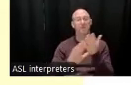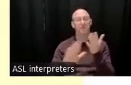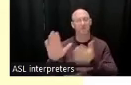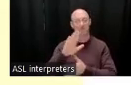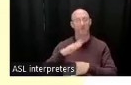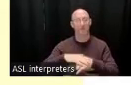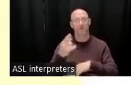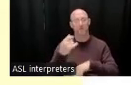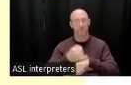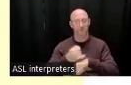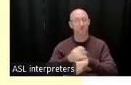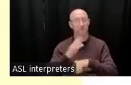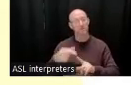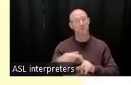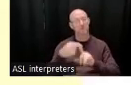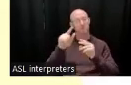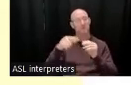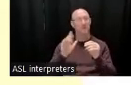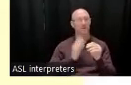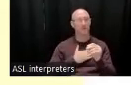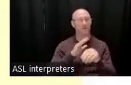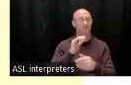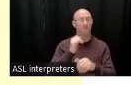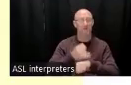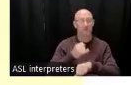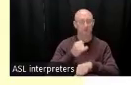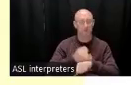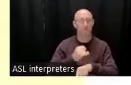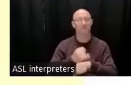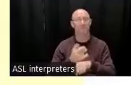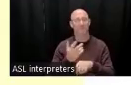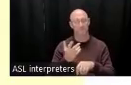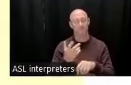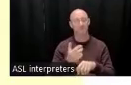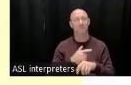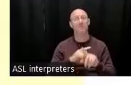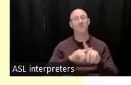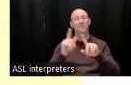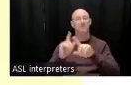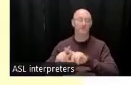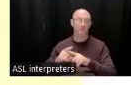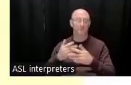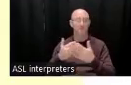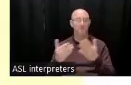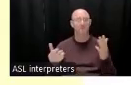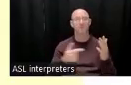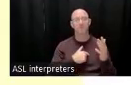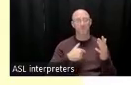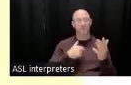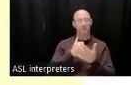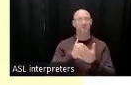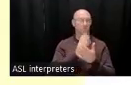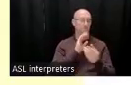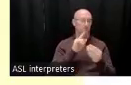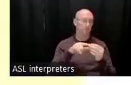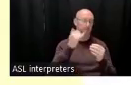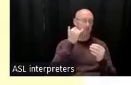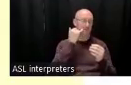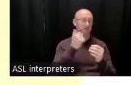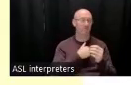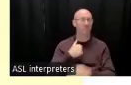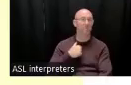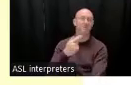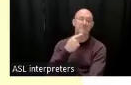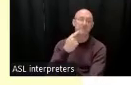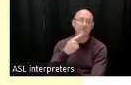that's relatively unique about our campus, that there's a co-location of all of these different units. And this is something that's helpful to talk about if we're